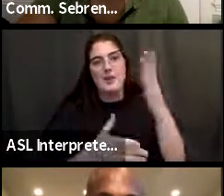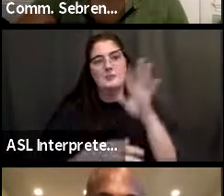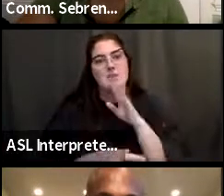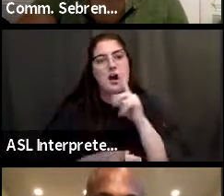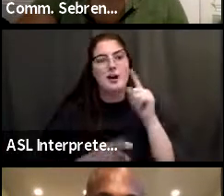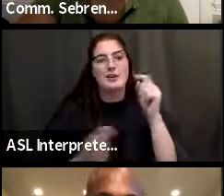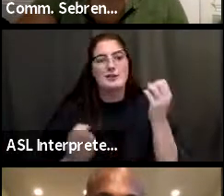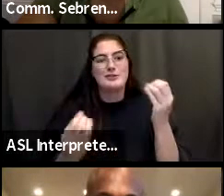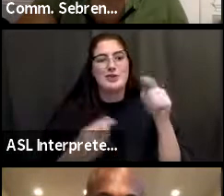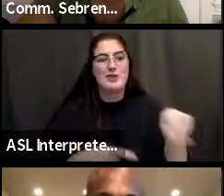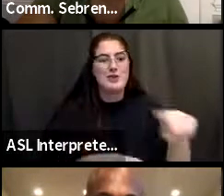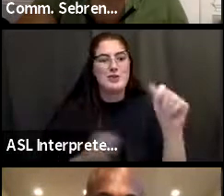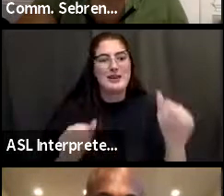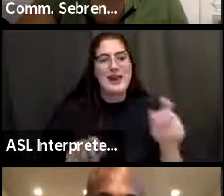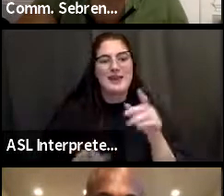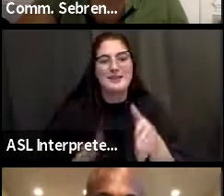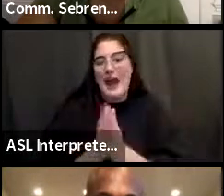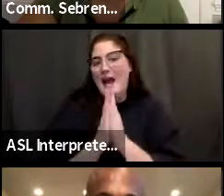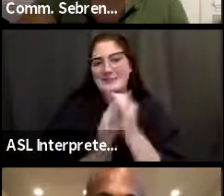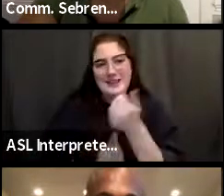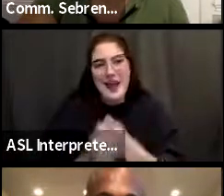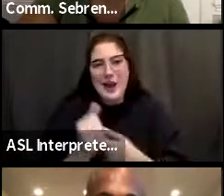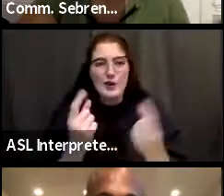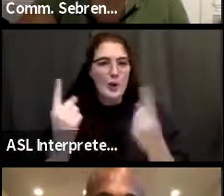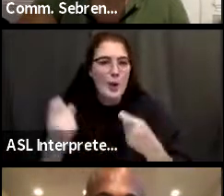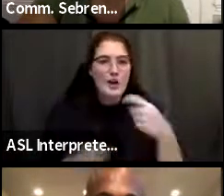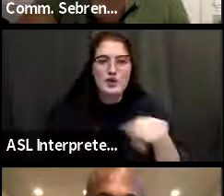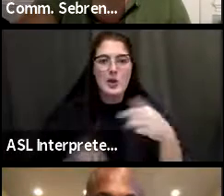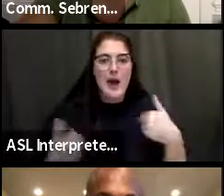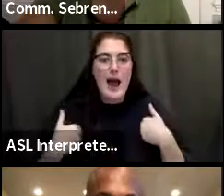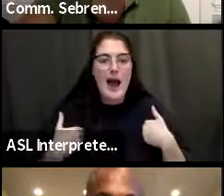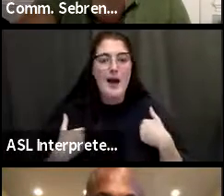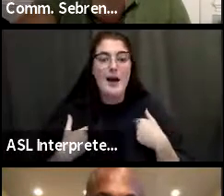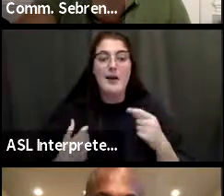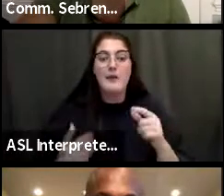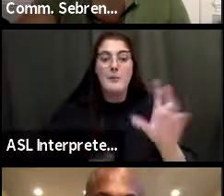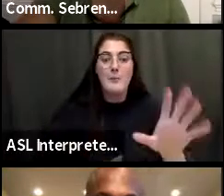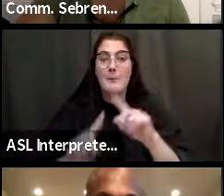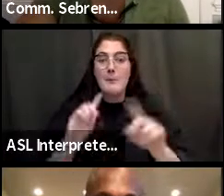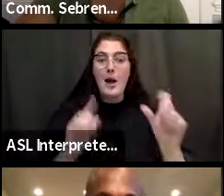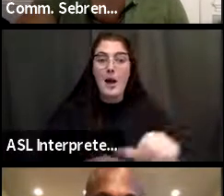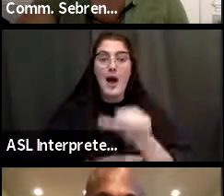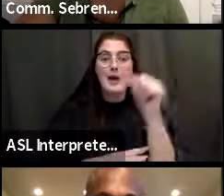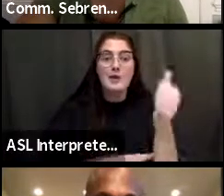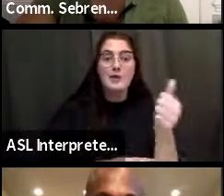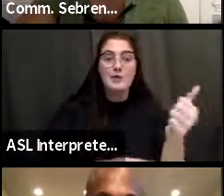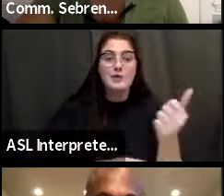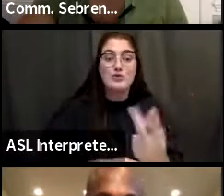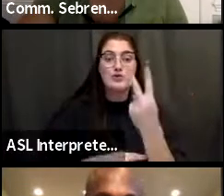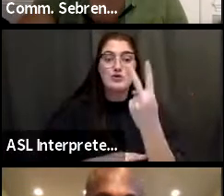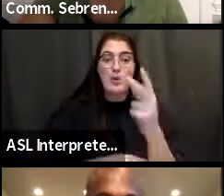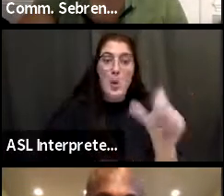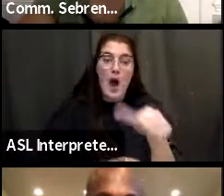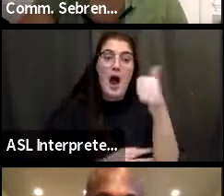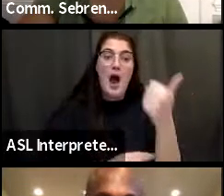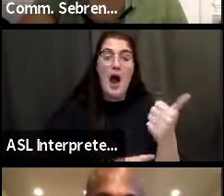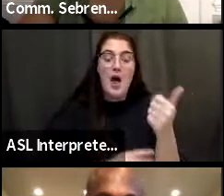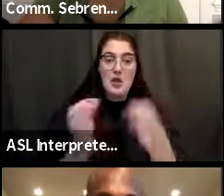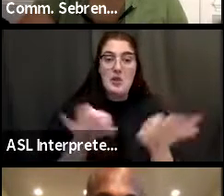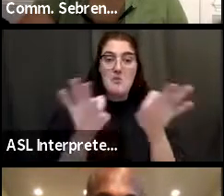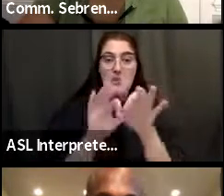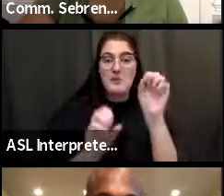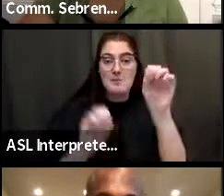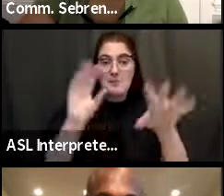can answer, you can ask any questions that you have. But two other key points